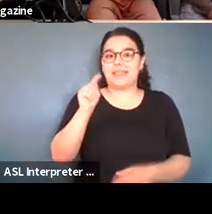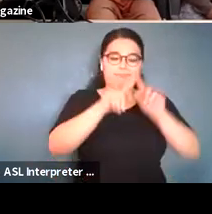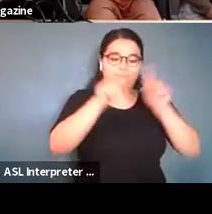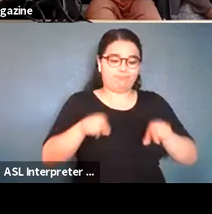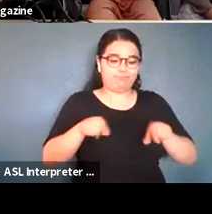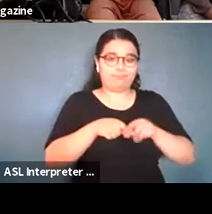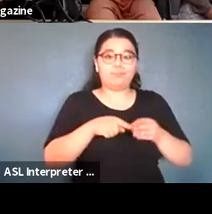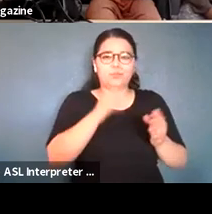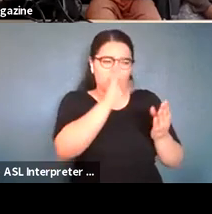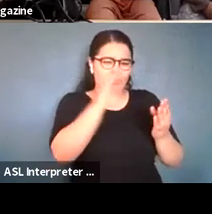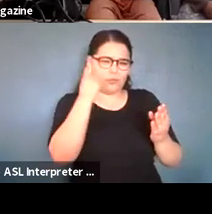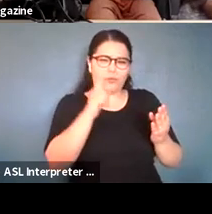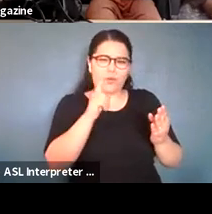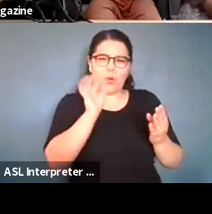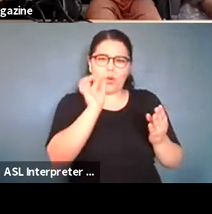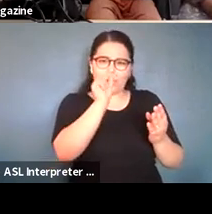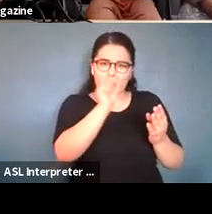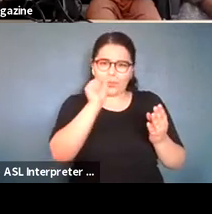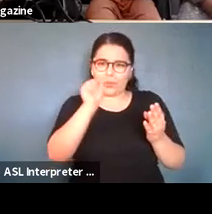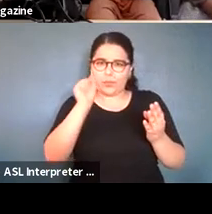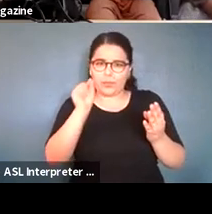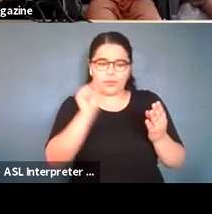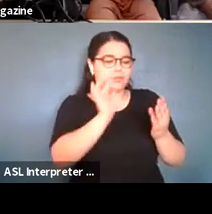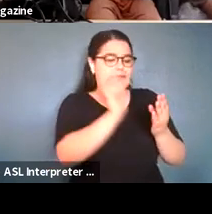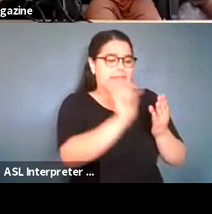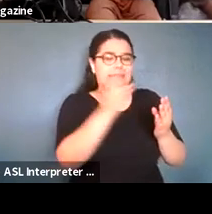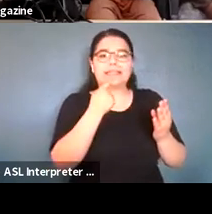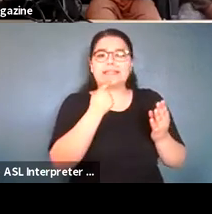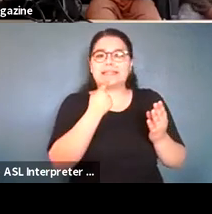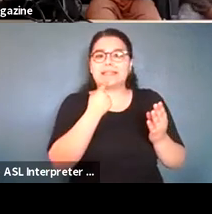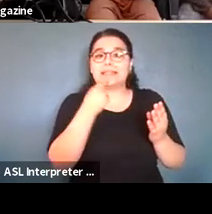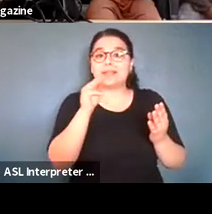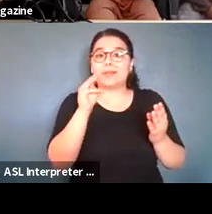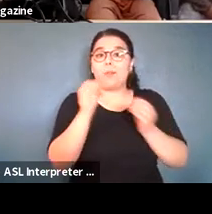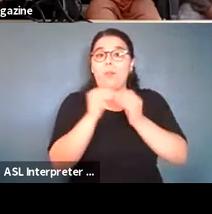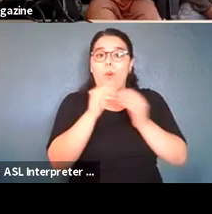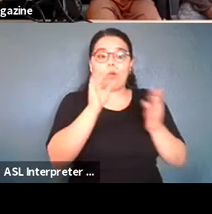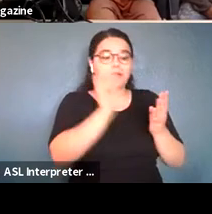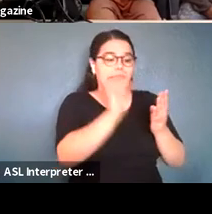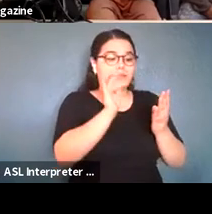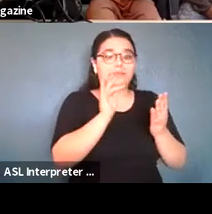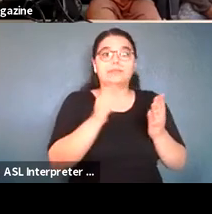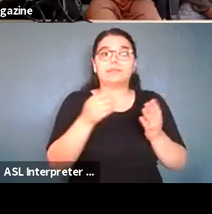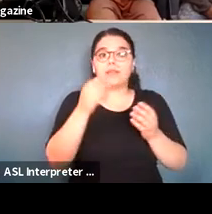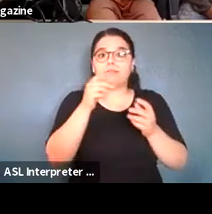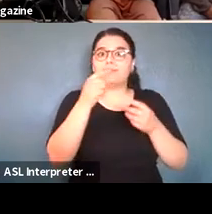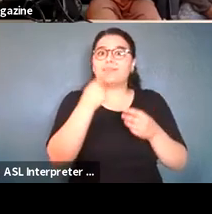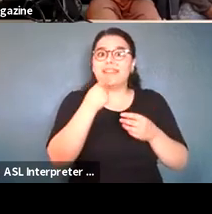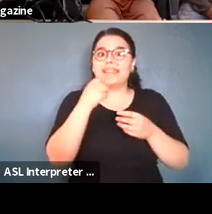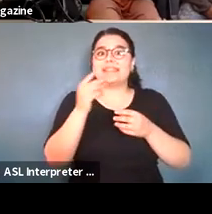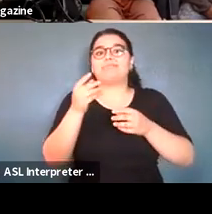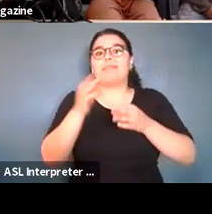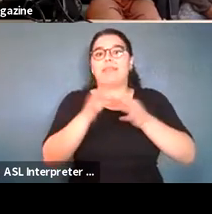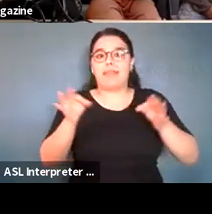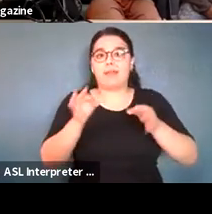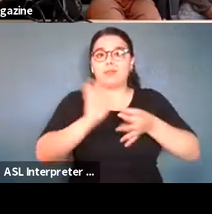that say more, click on it and then click on language interpretation and then choose English